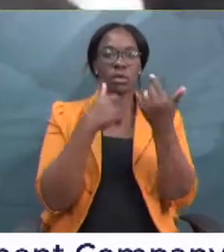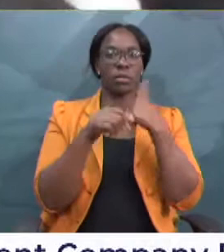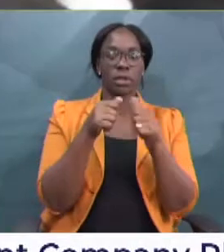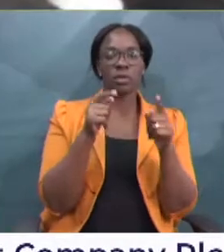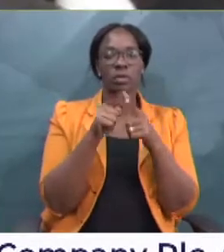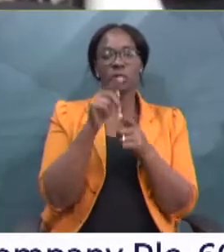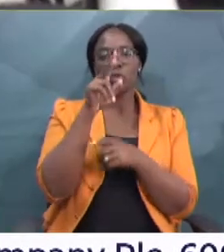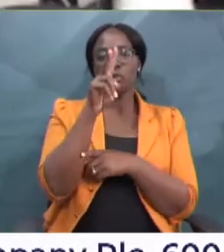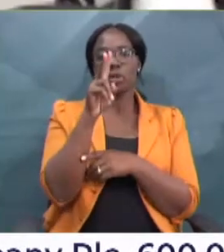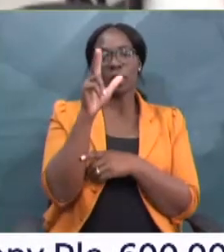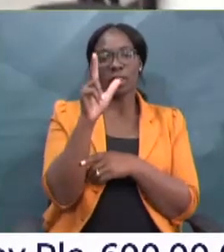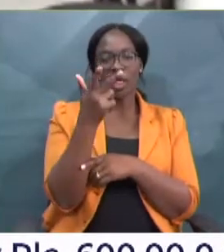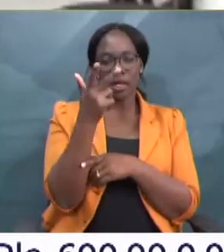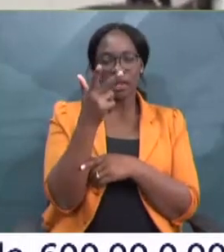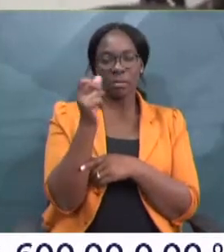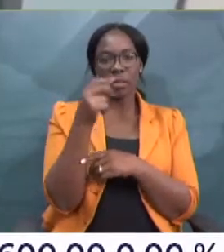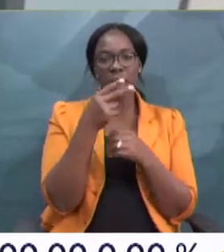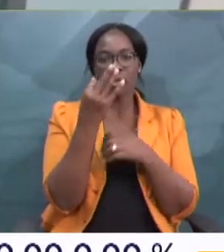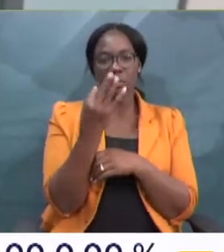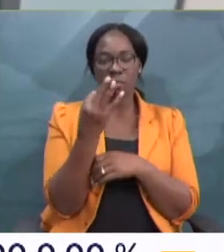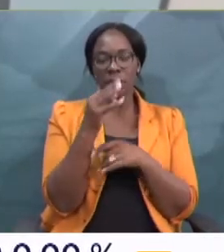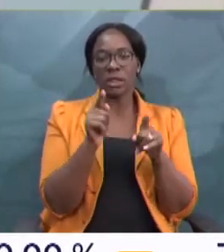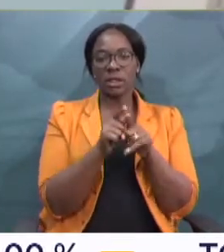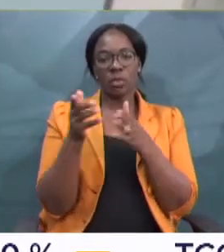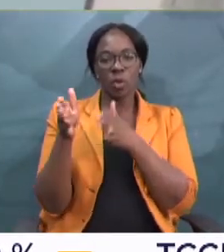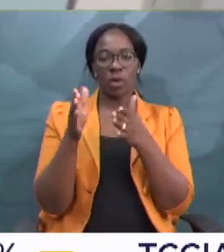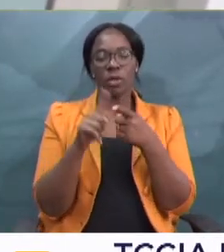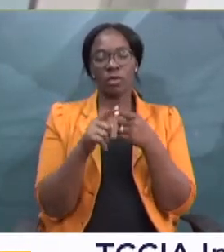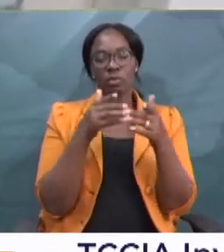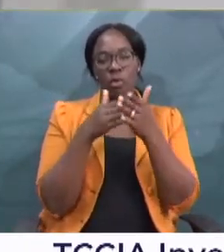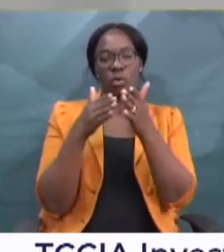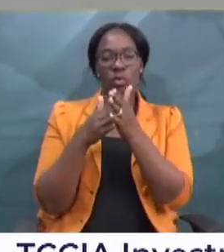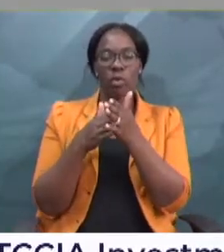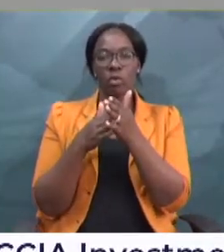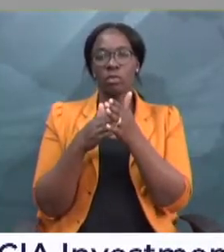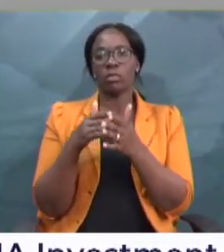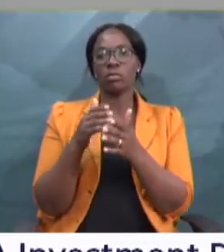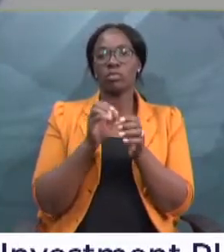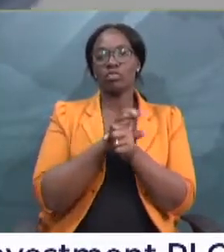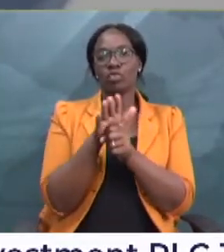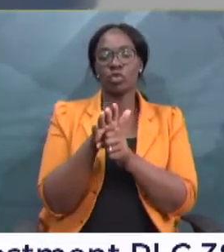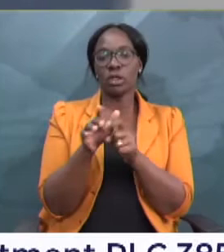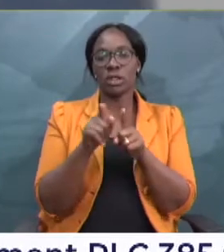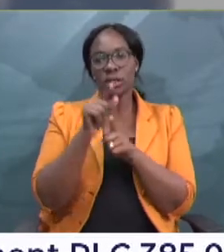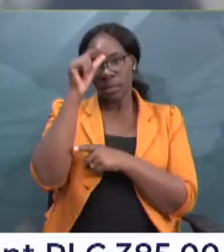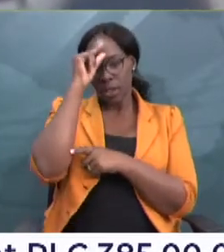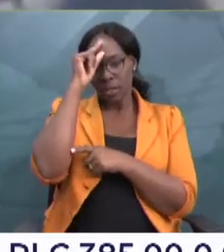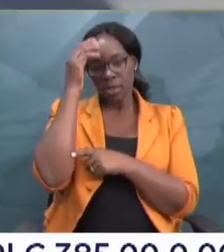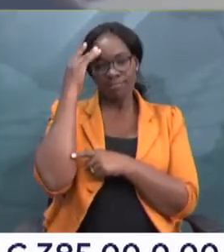the 23rd of March as part of the measures to curb the pandemic. The government had